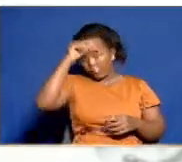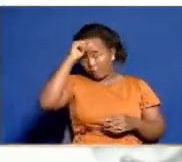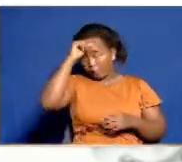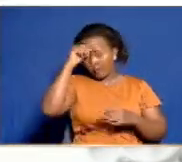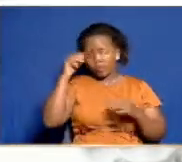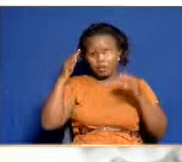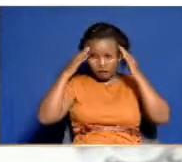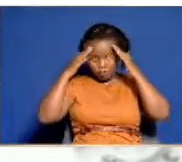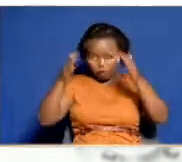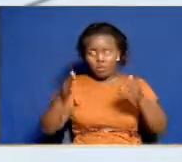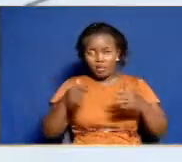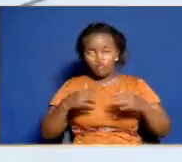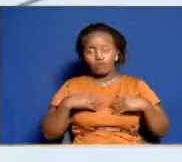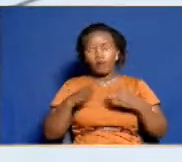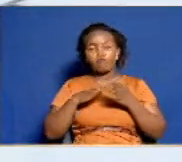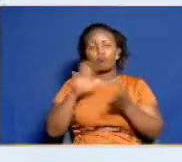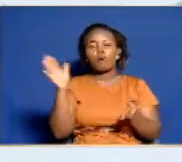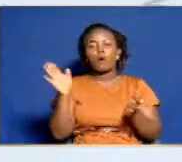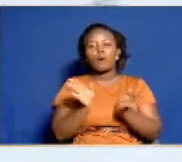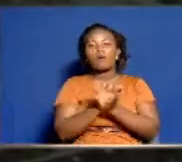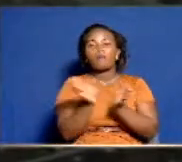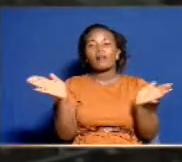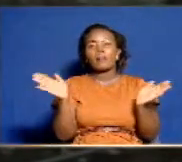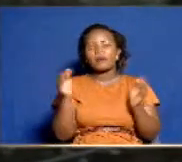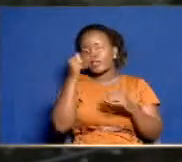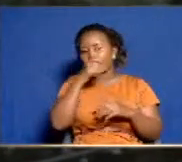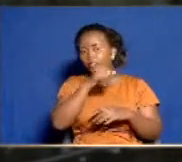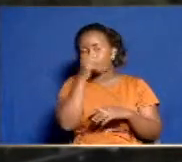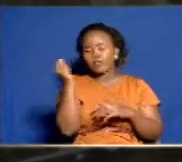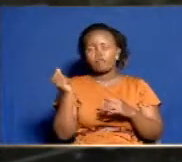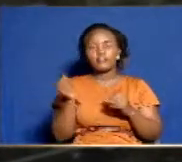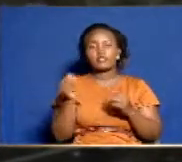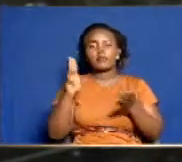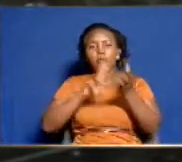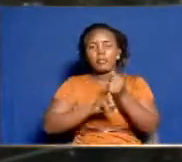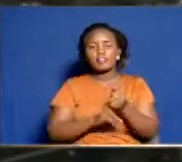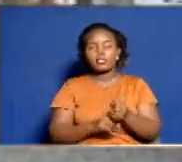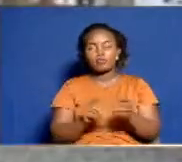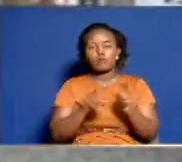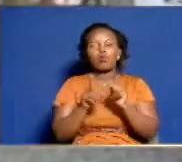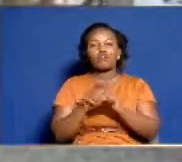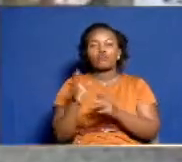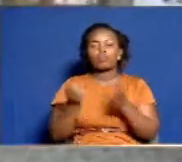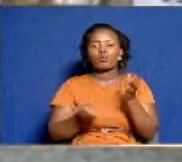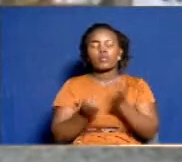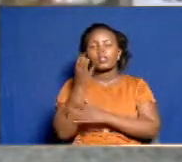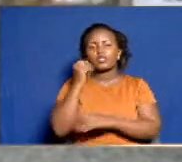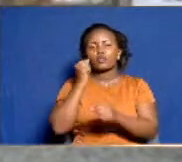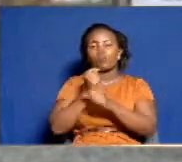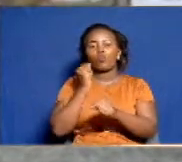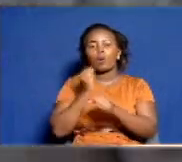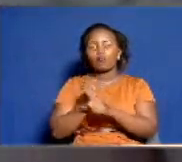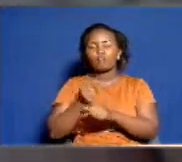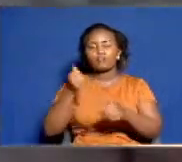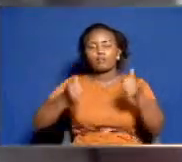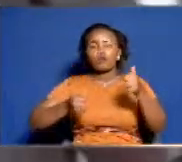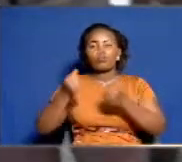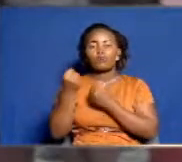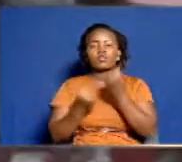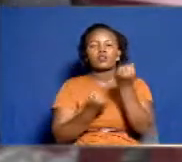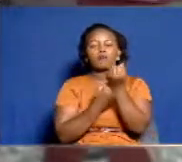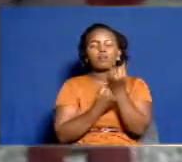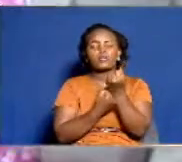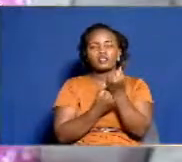more public-private partnership to strengthen the ICT sector through trainings to create a skilled workforce that can support and sustain a